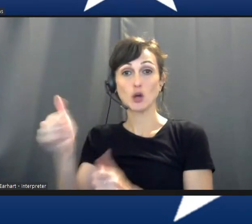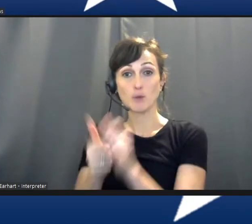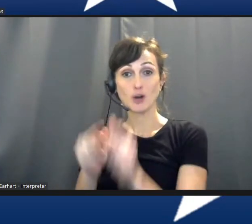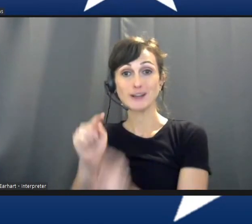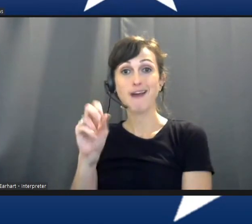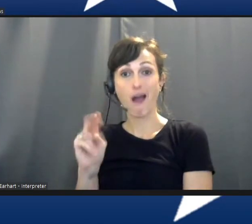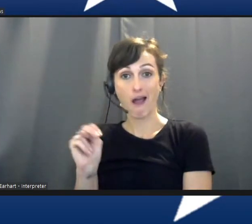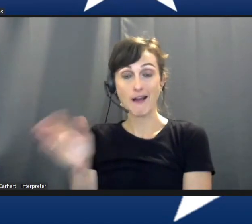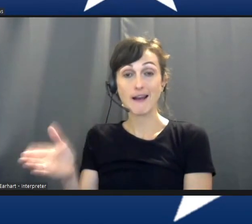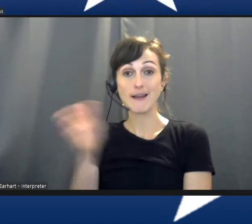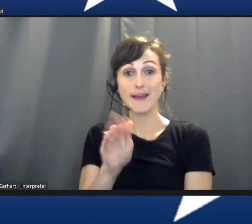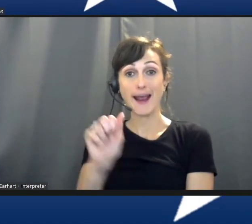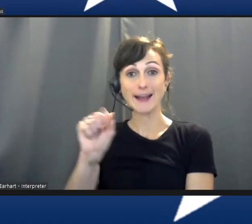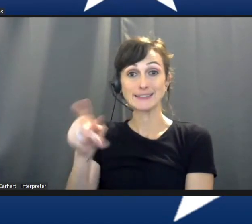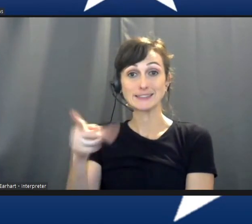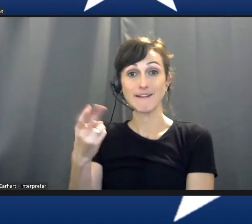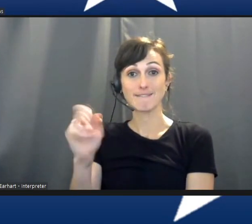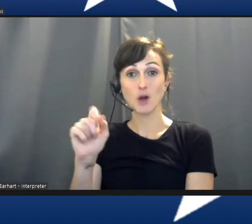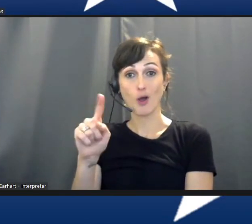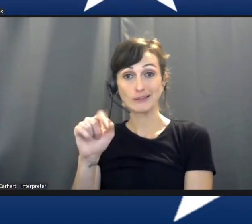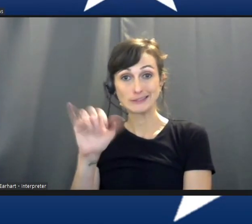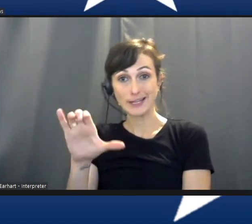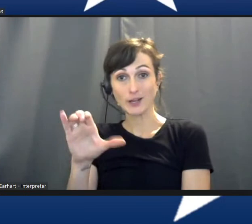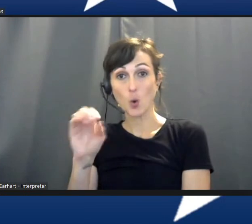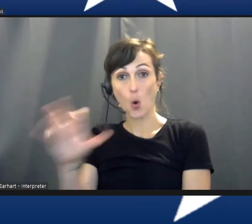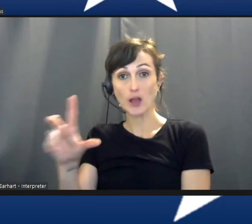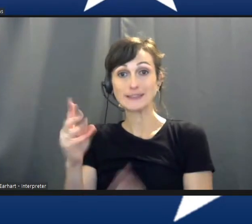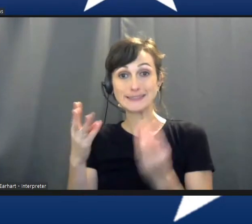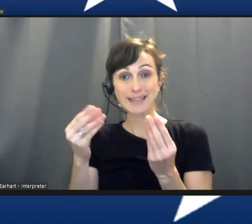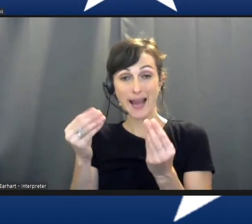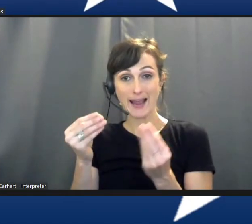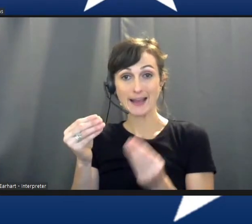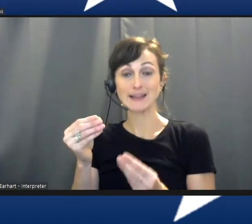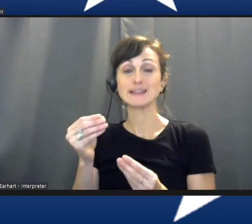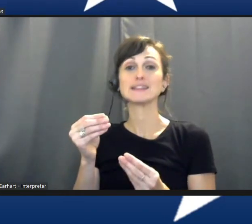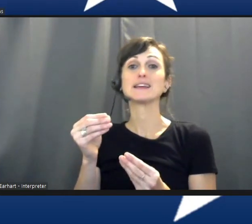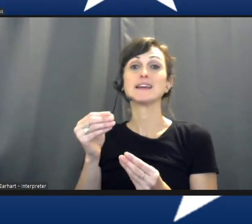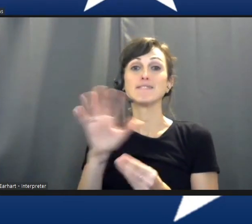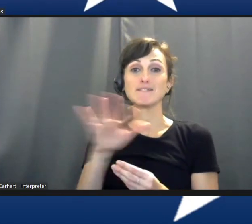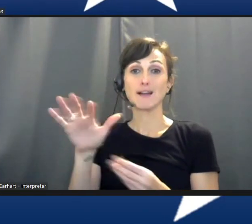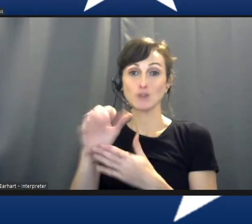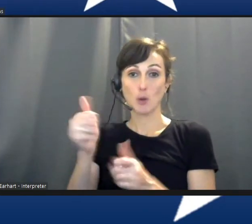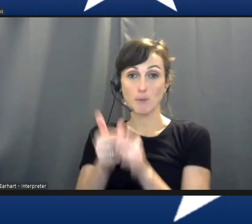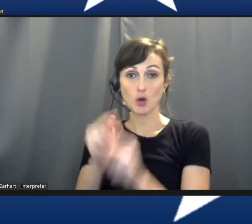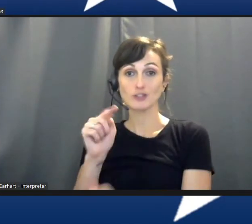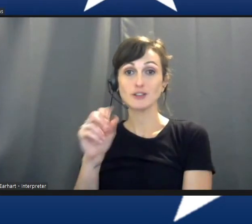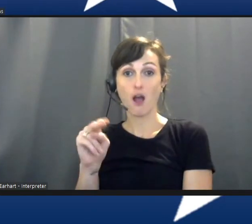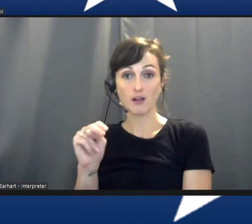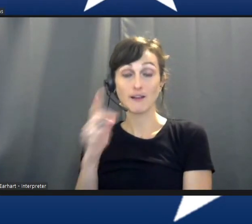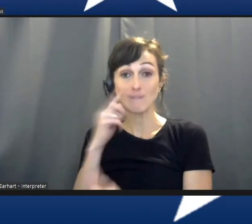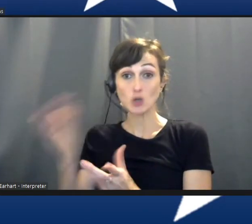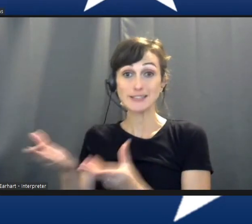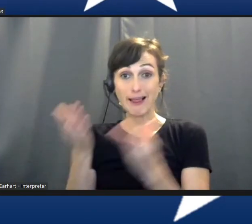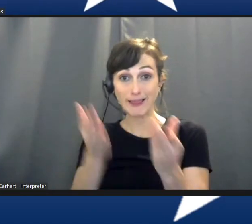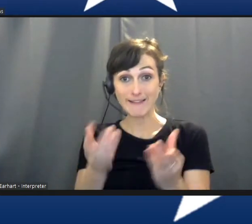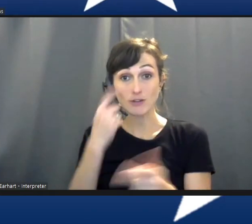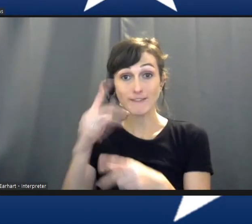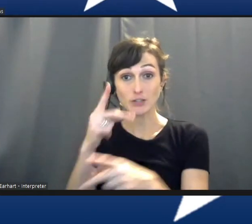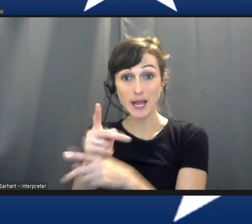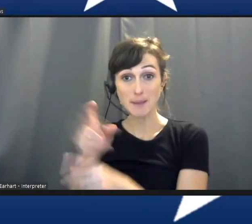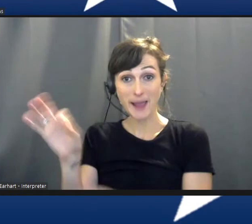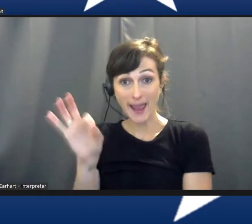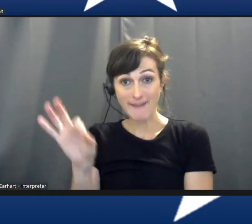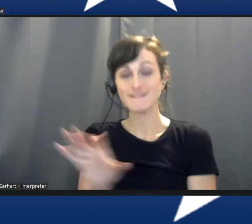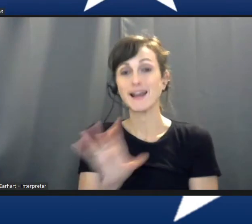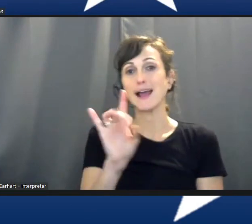sand, they bid $55 per ton. On delivering the products, on type F, they bid $89 per